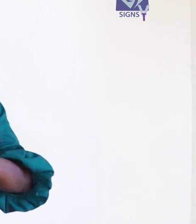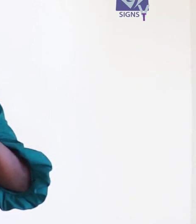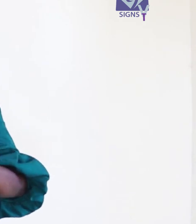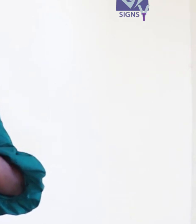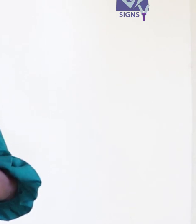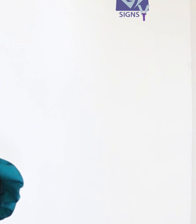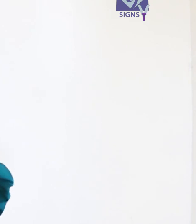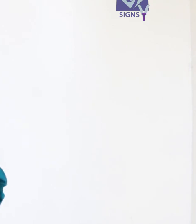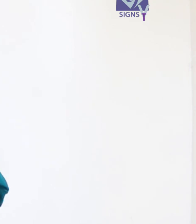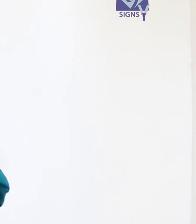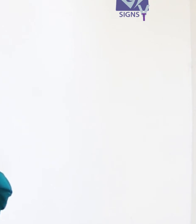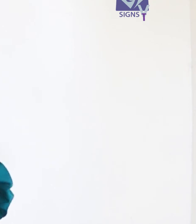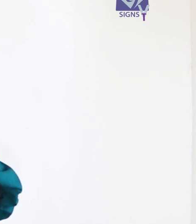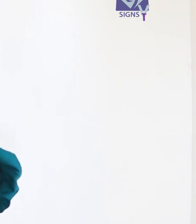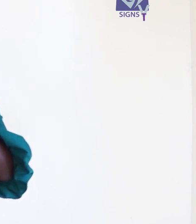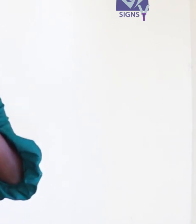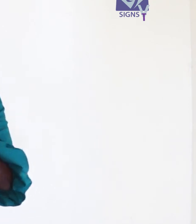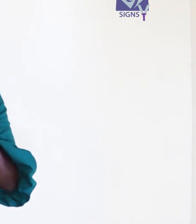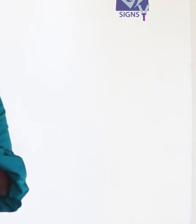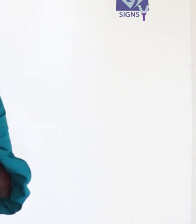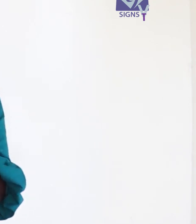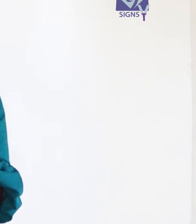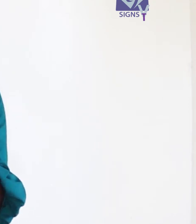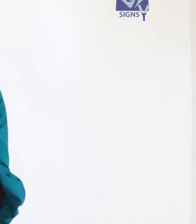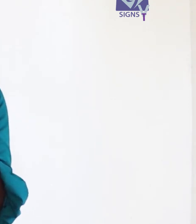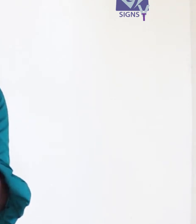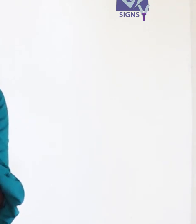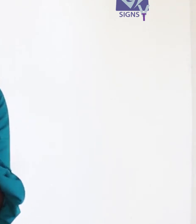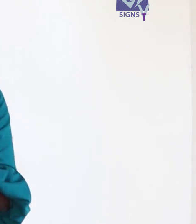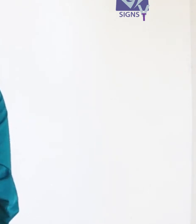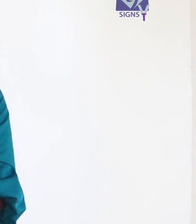massages with fingers, thumbs, feet, and palms,